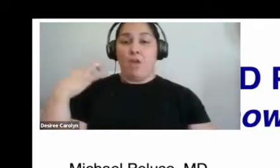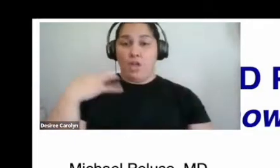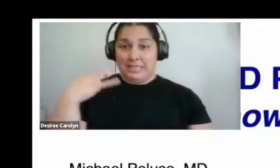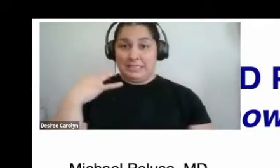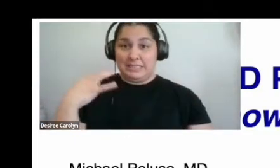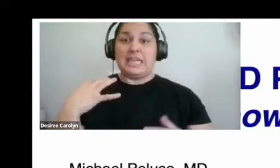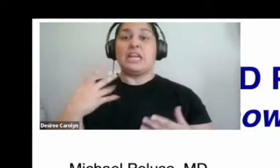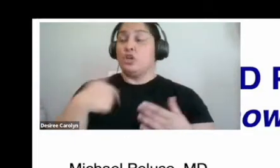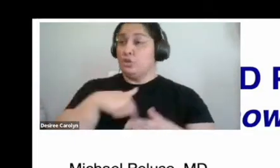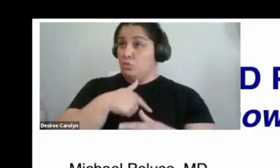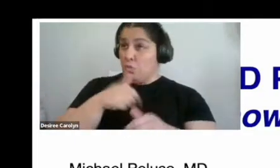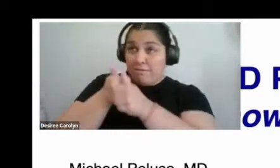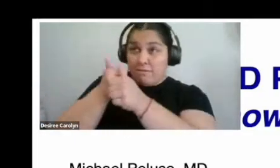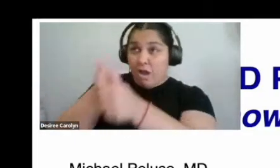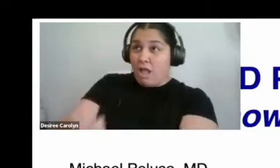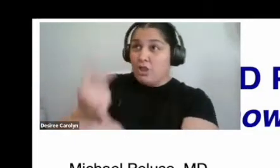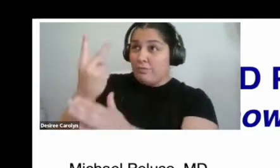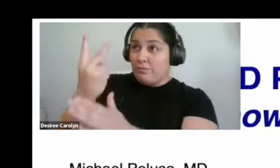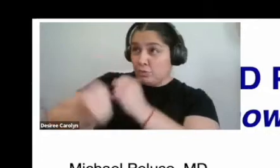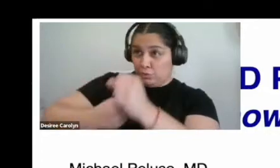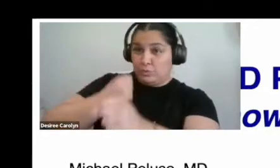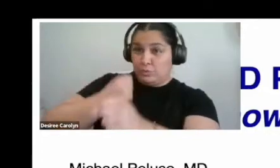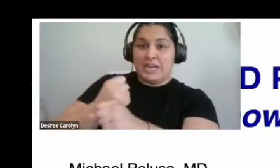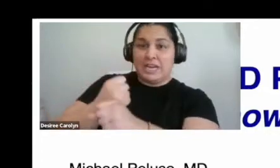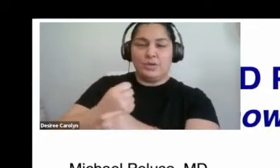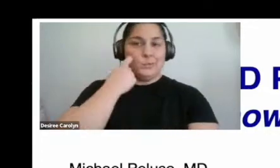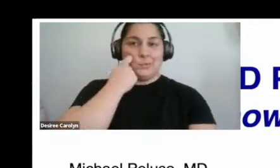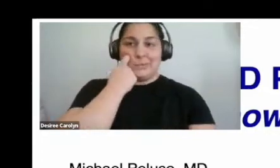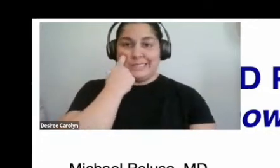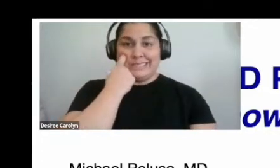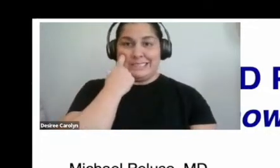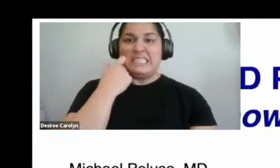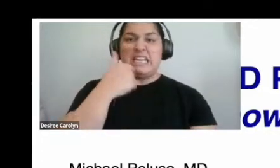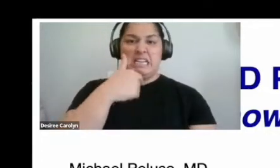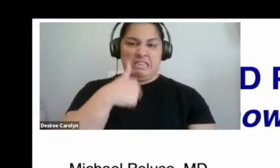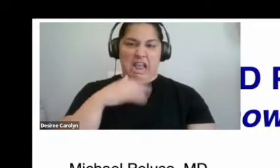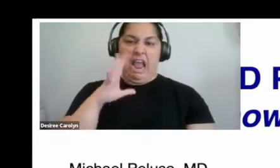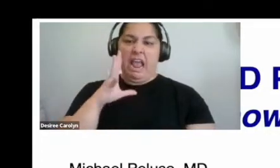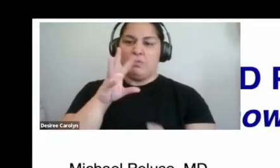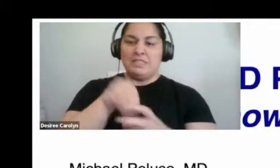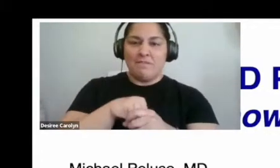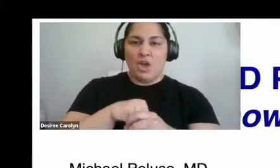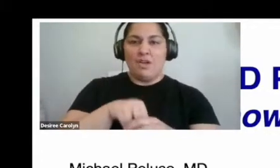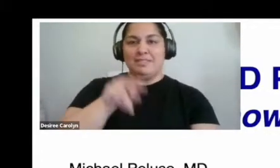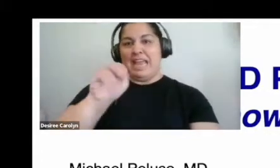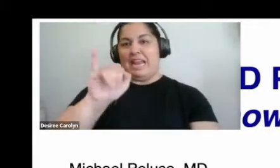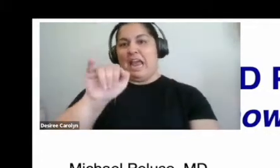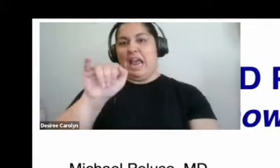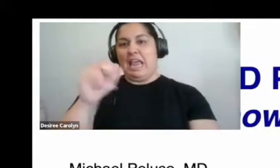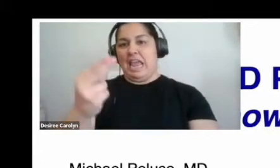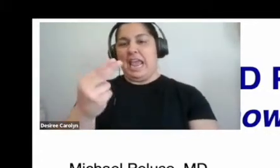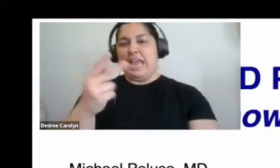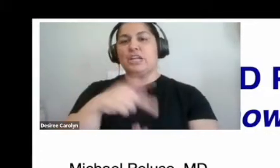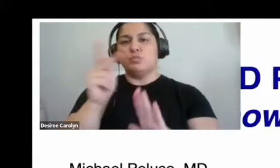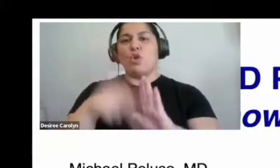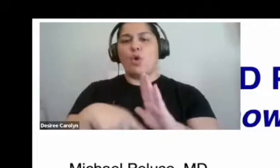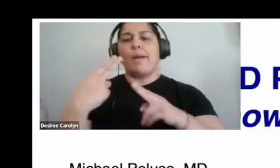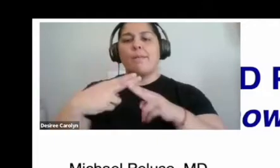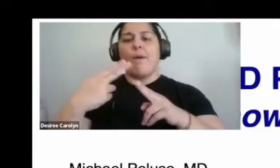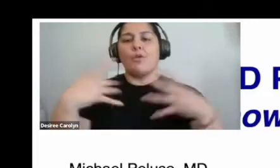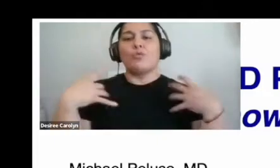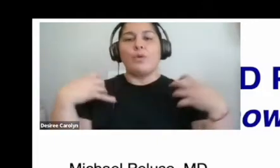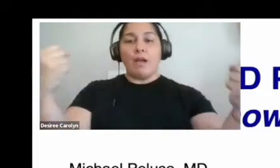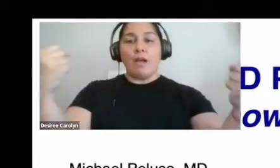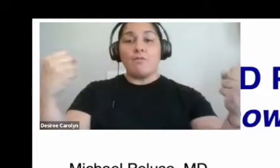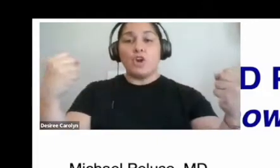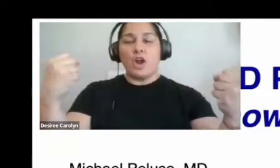over 2 years now. And then more recently, I've been involved with the large NIH program called Recover, which you may have talked about, that has many of